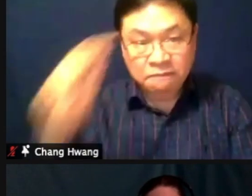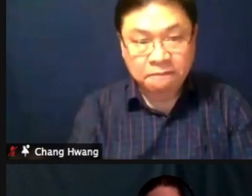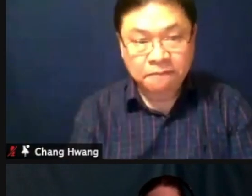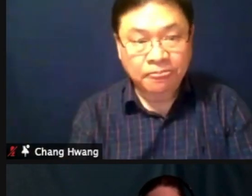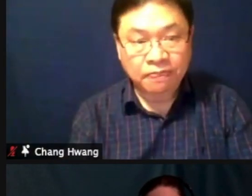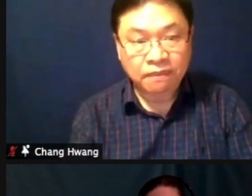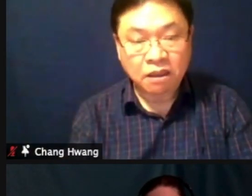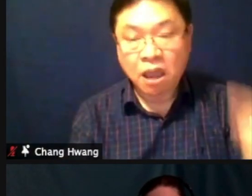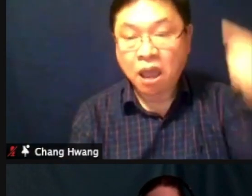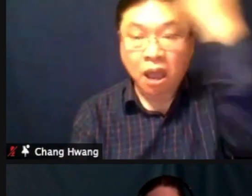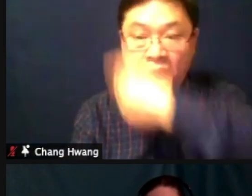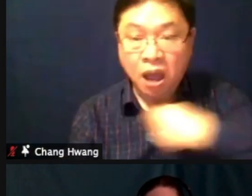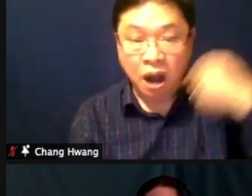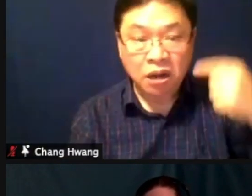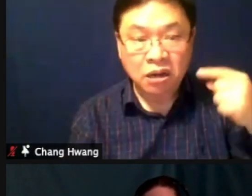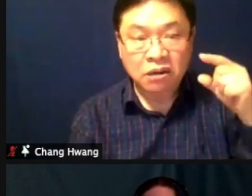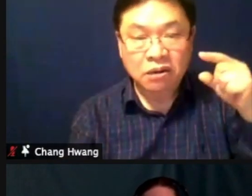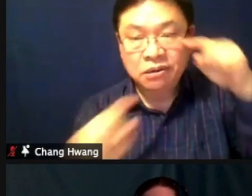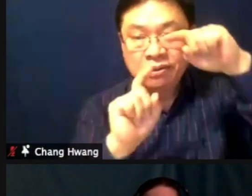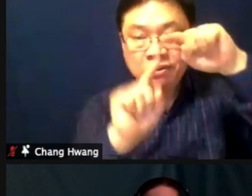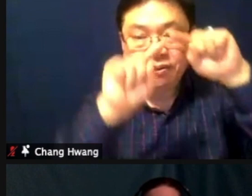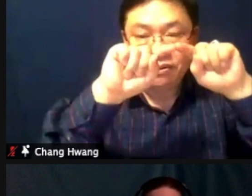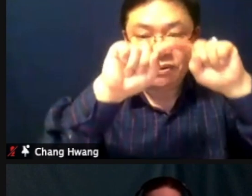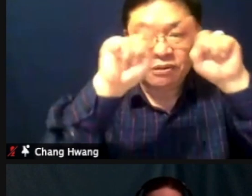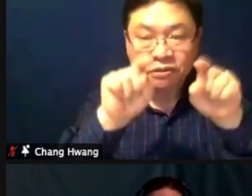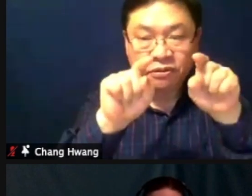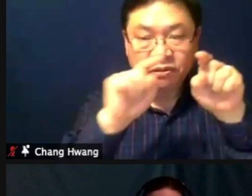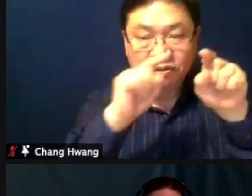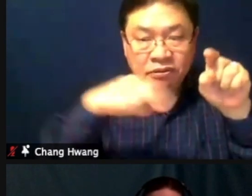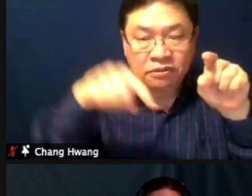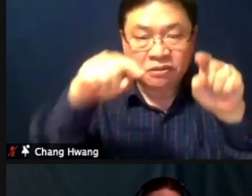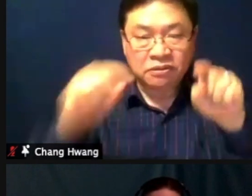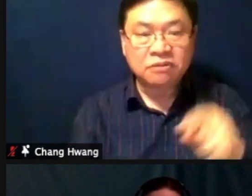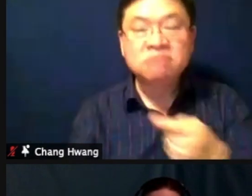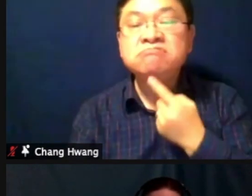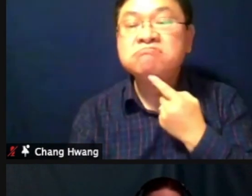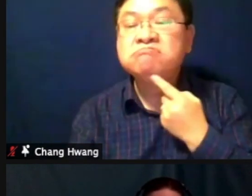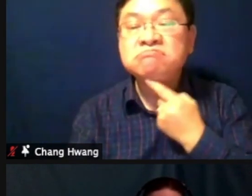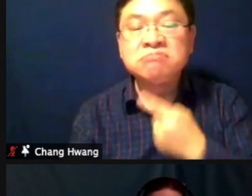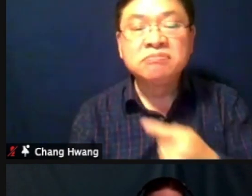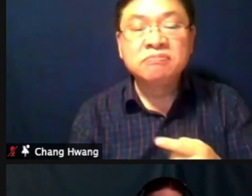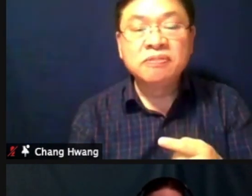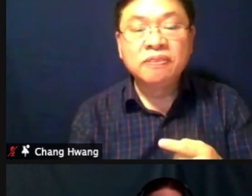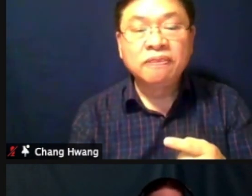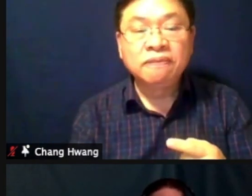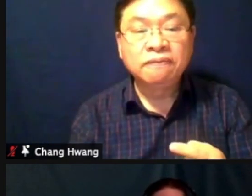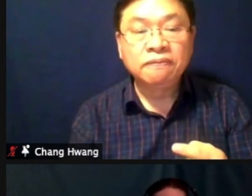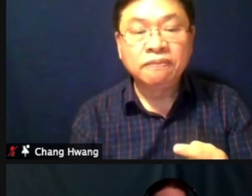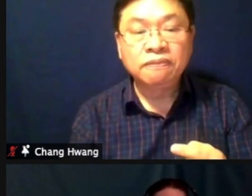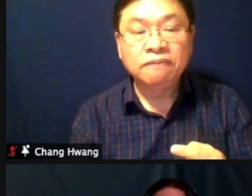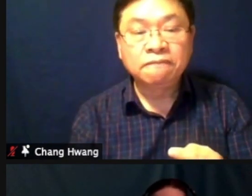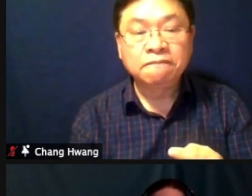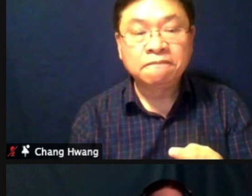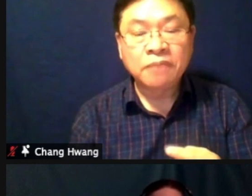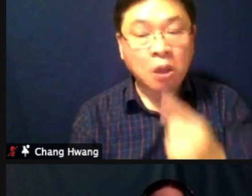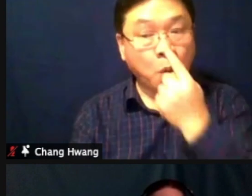included a map similar to this that would show you different locations, right? We have the face, we have the symbol right here, we have under